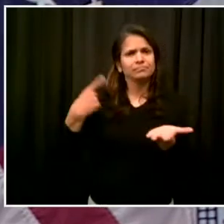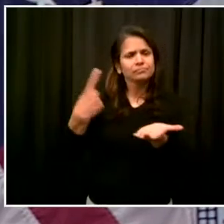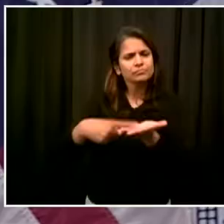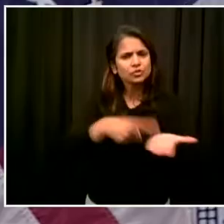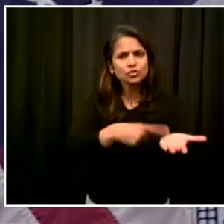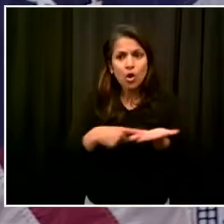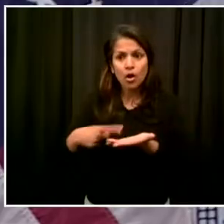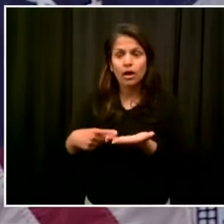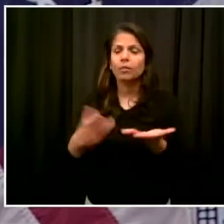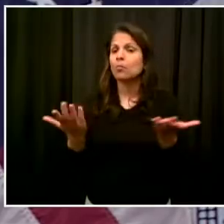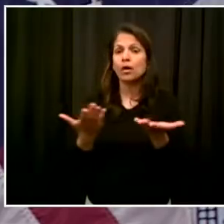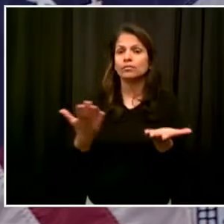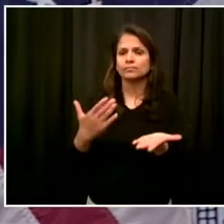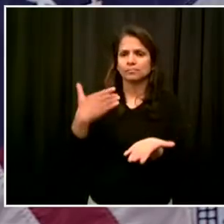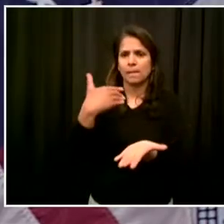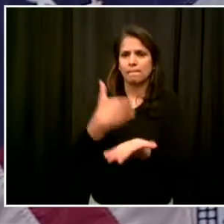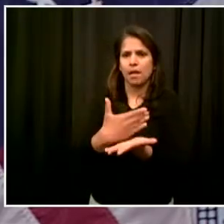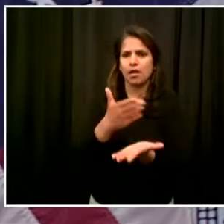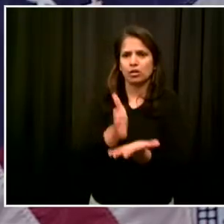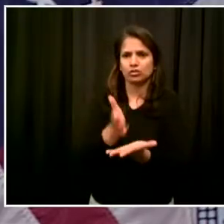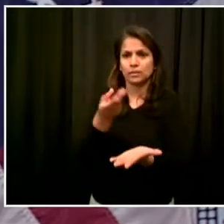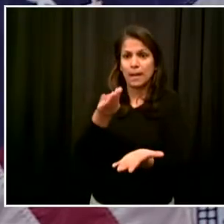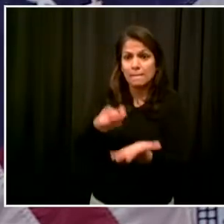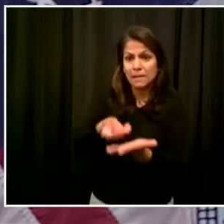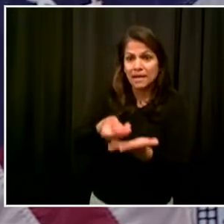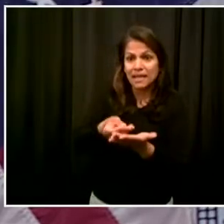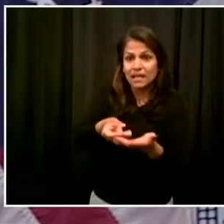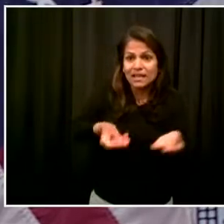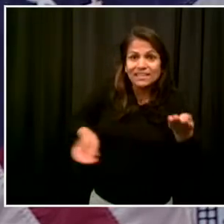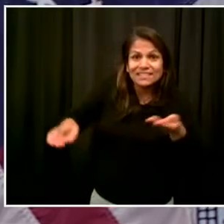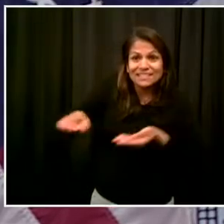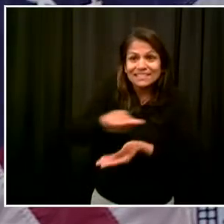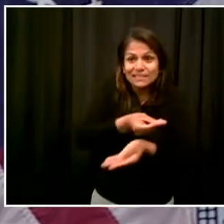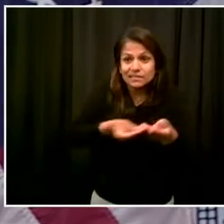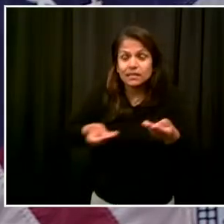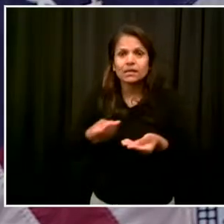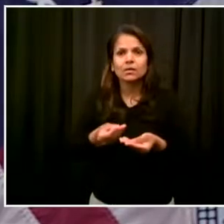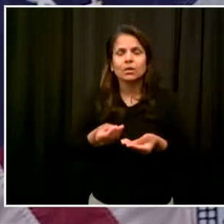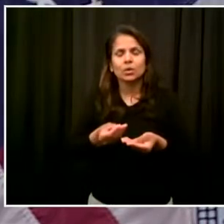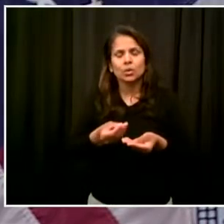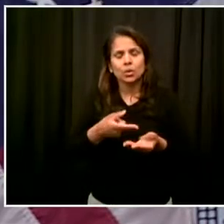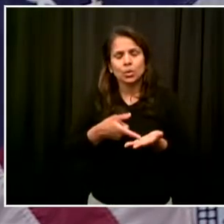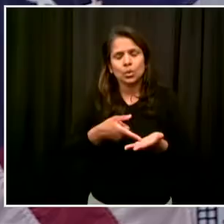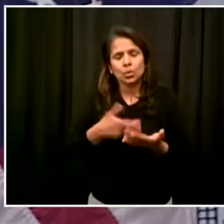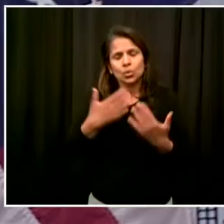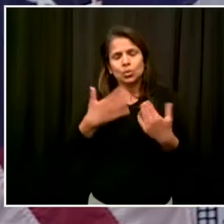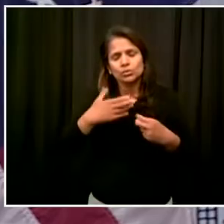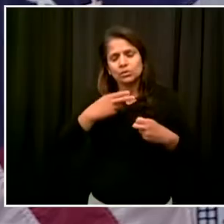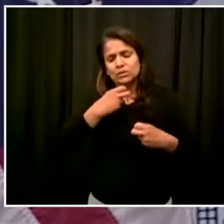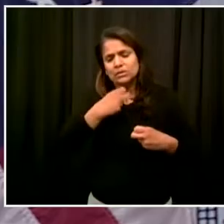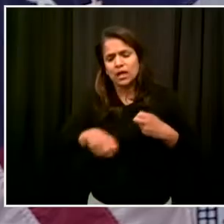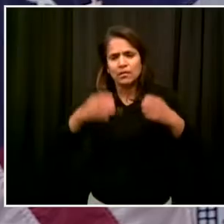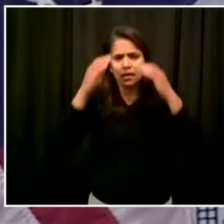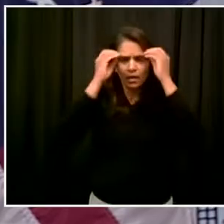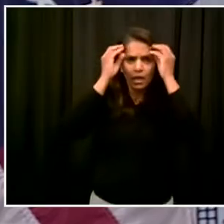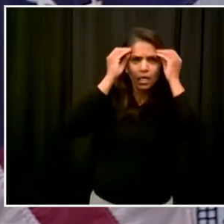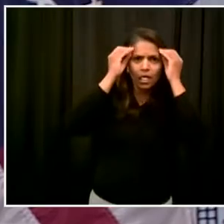law, pass the budget for next year. And we're dealing with some very big challenges, and I want to lay them out to you